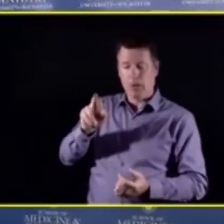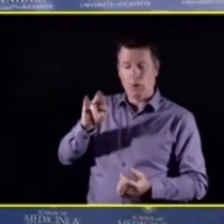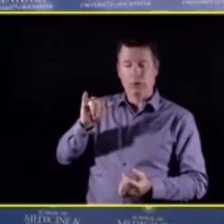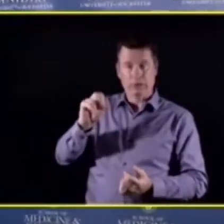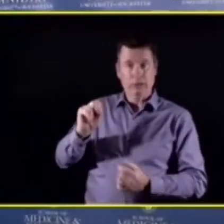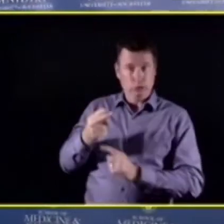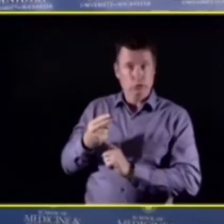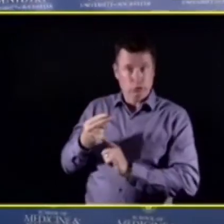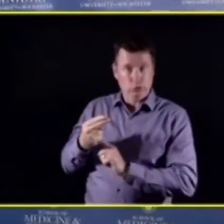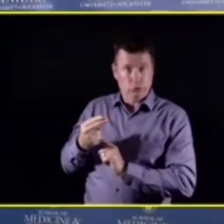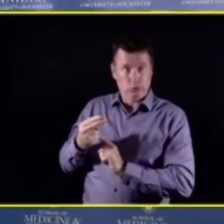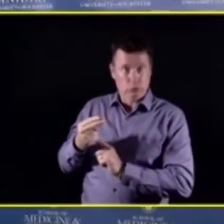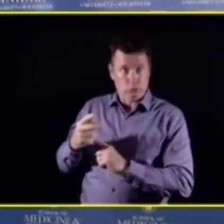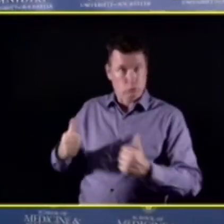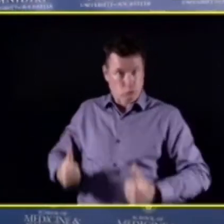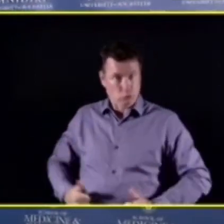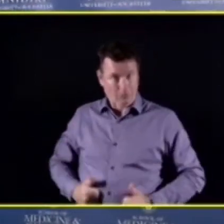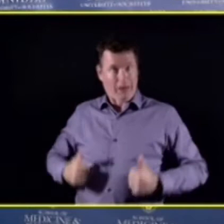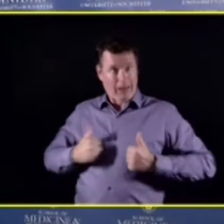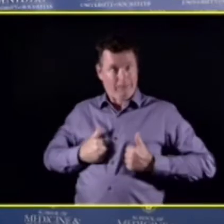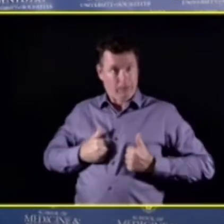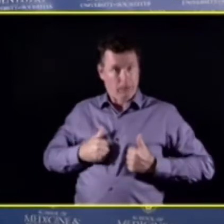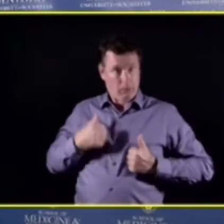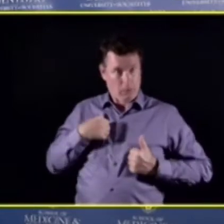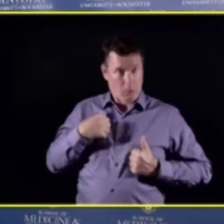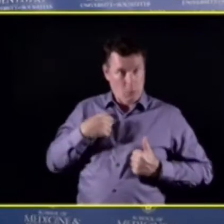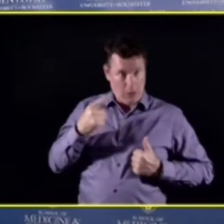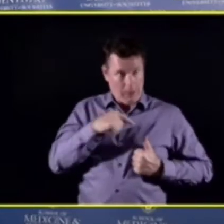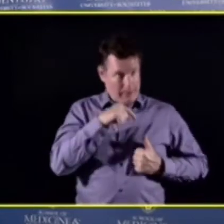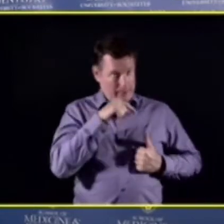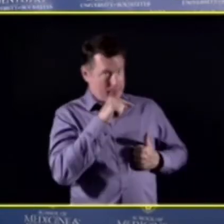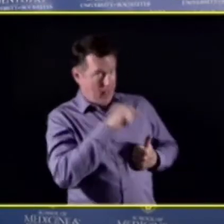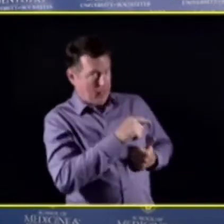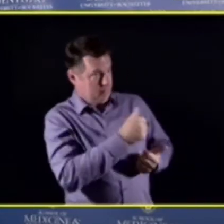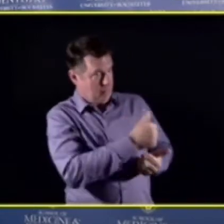have survived that we're now applying to care for other patients?